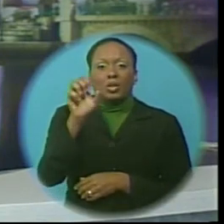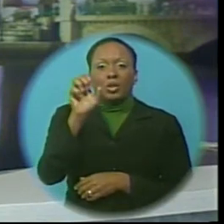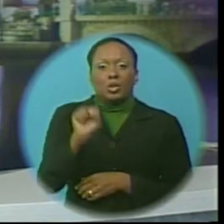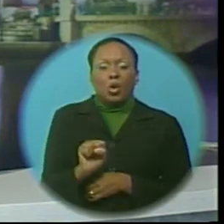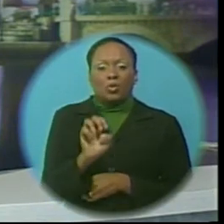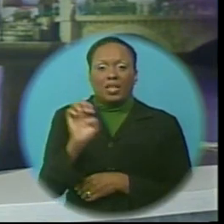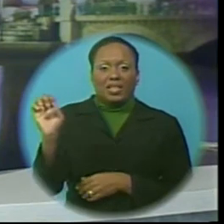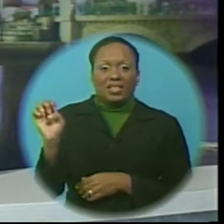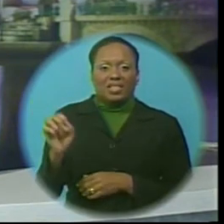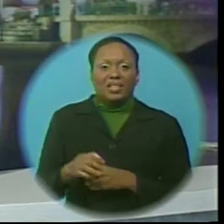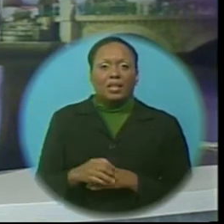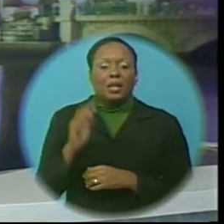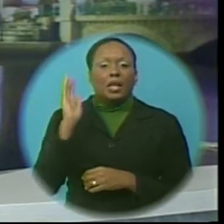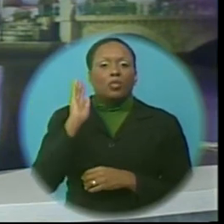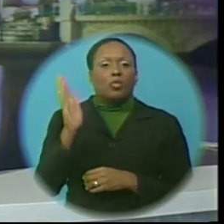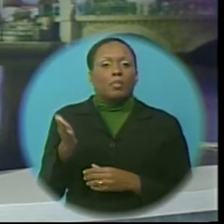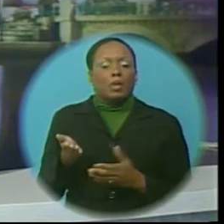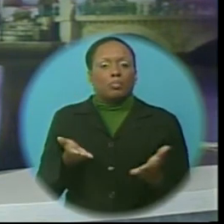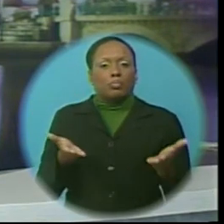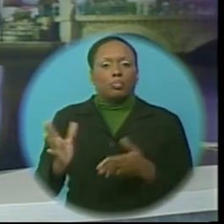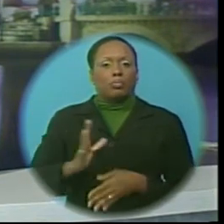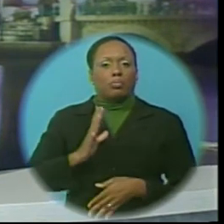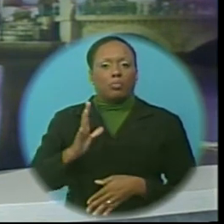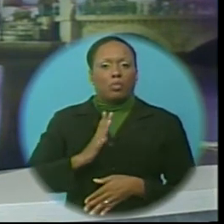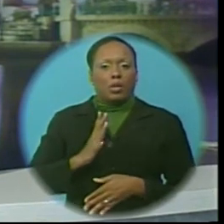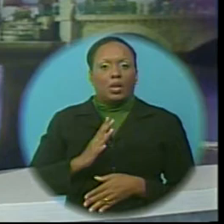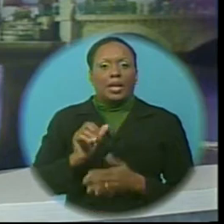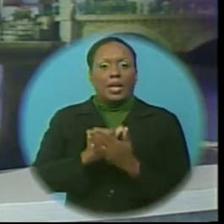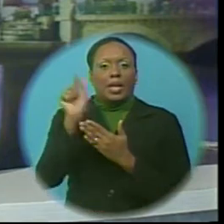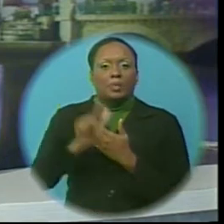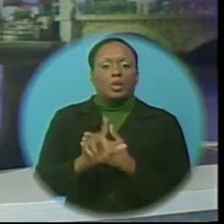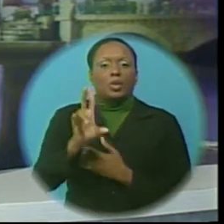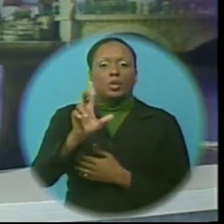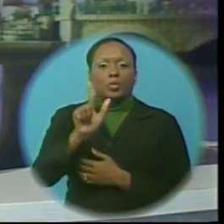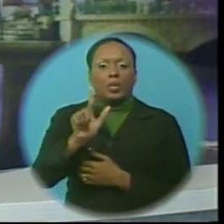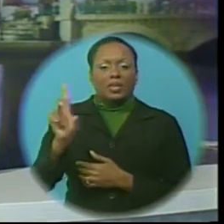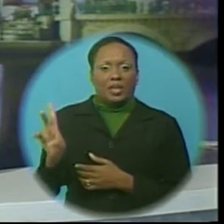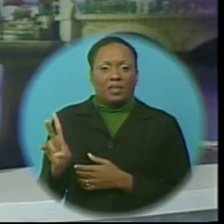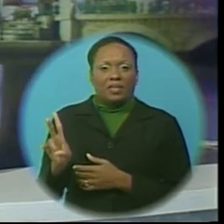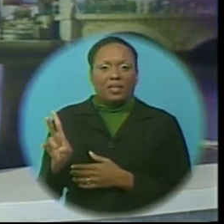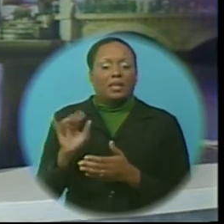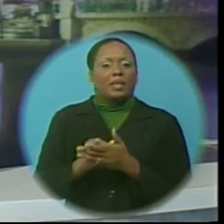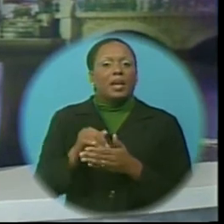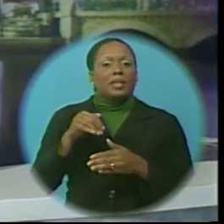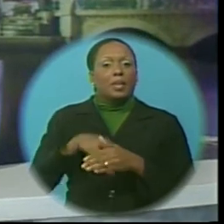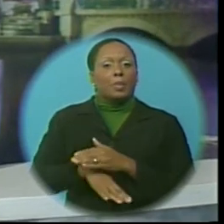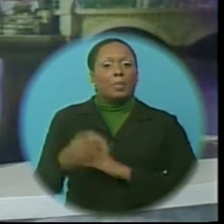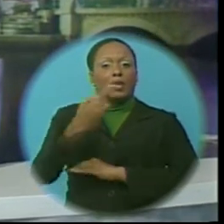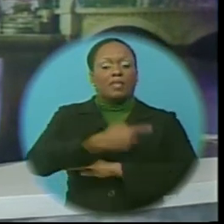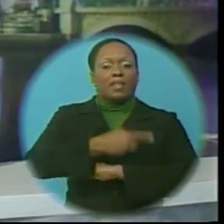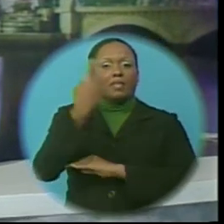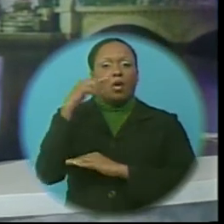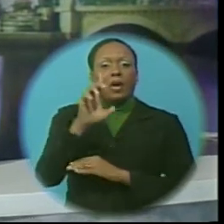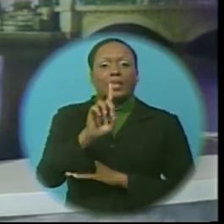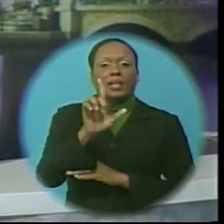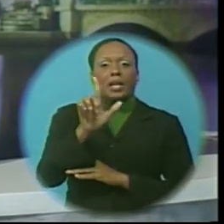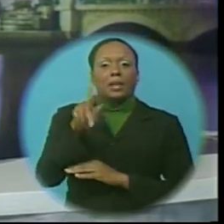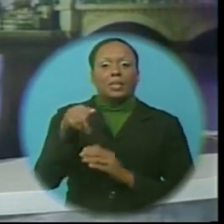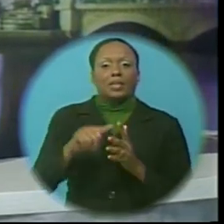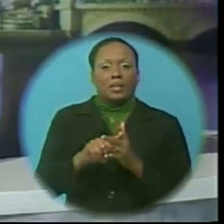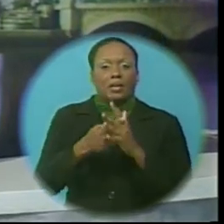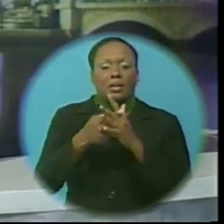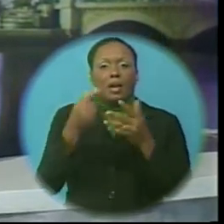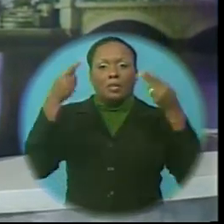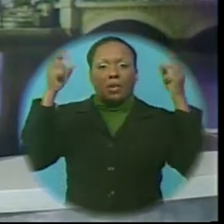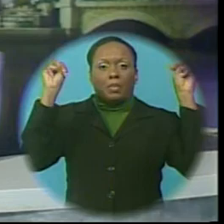be a reception on April 27th, the birthday of the party, where the political leader and Prime Minister Fendel Stewart will address